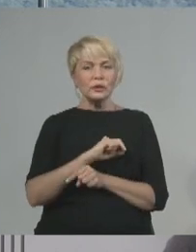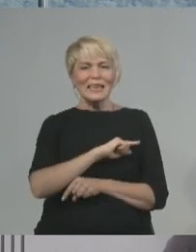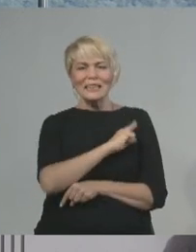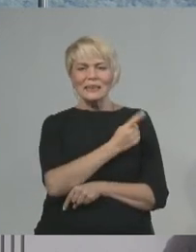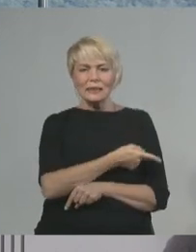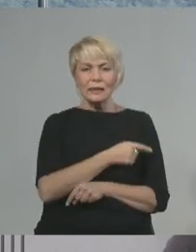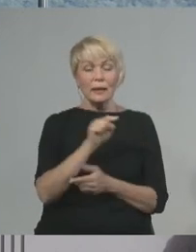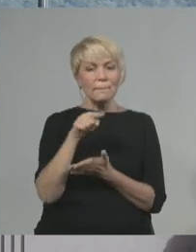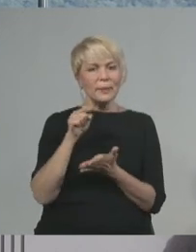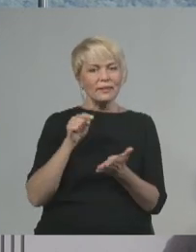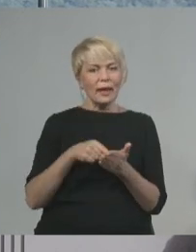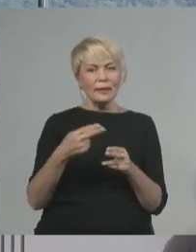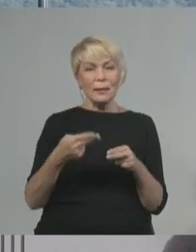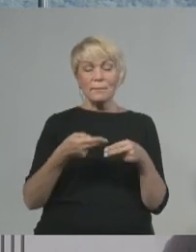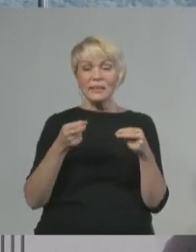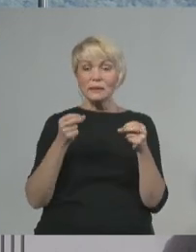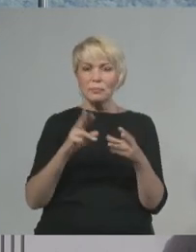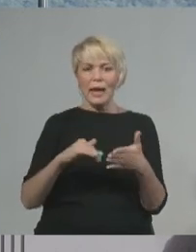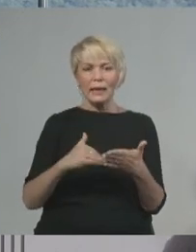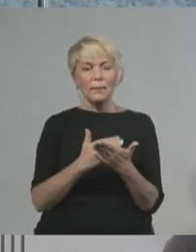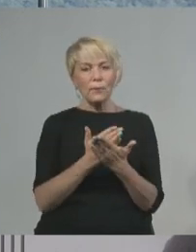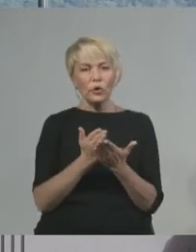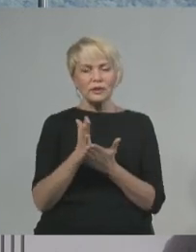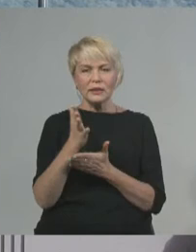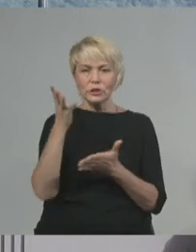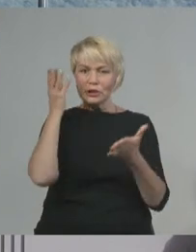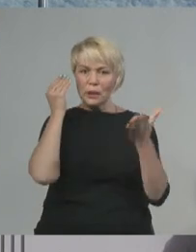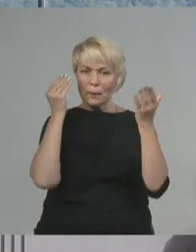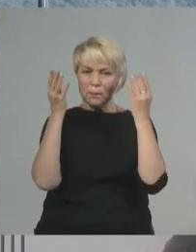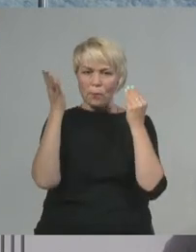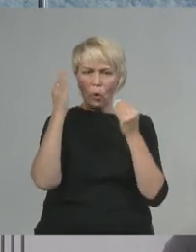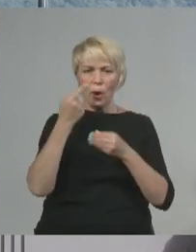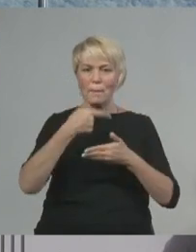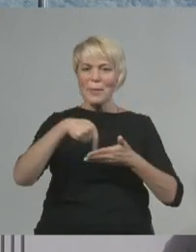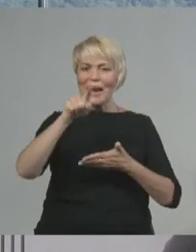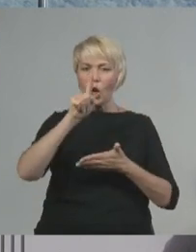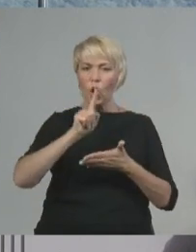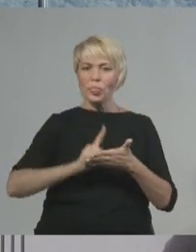political views and uh and opinions